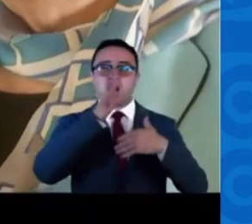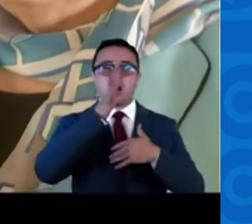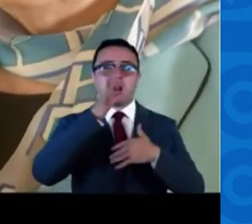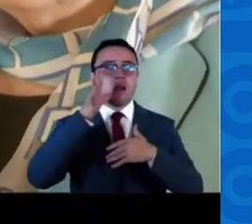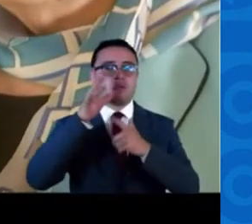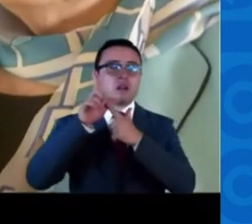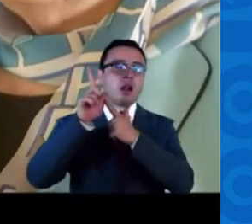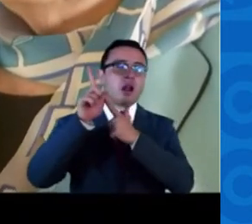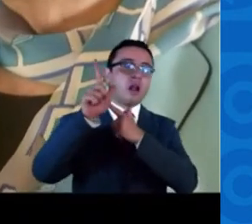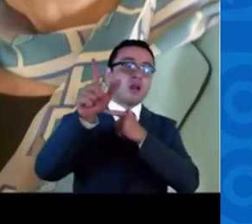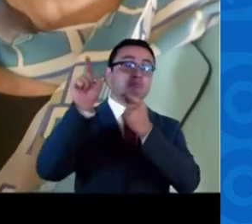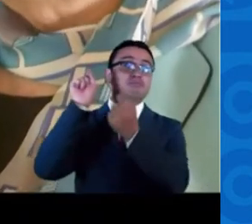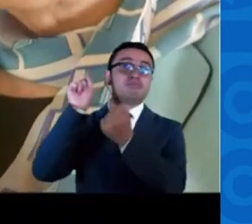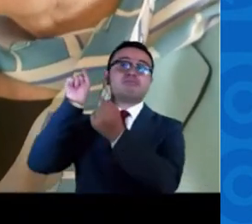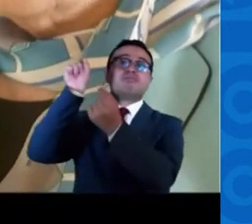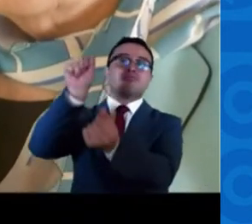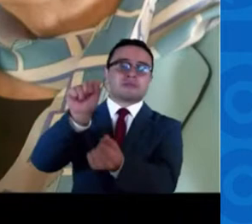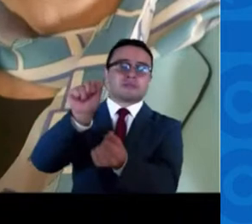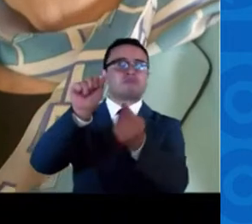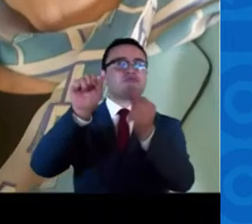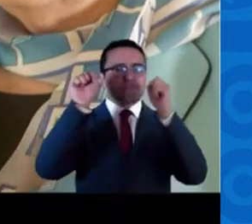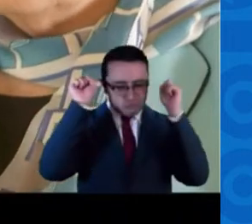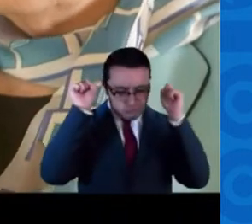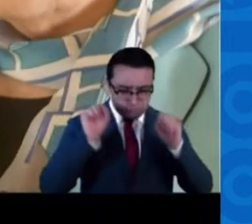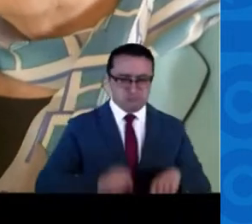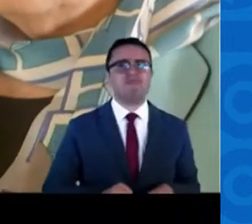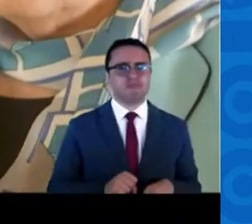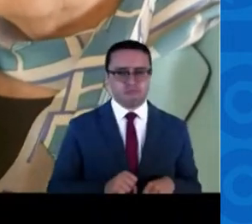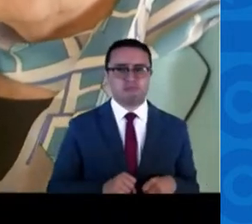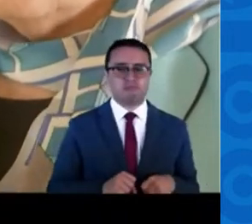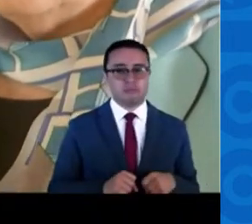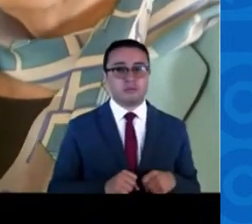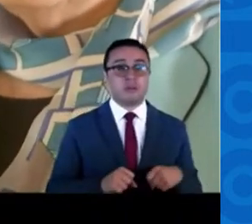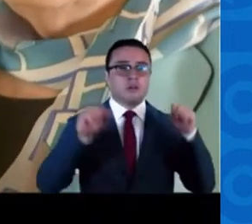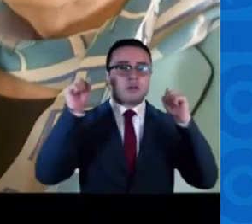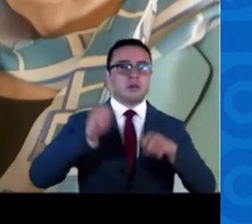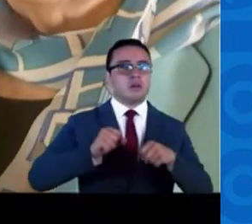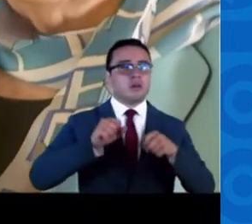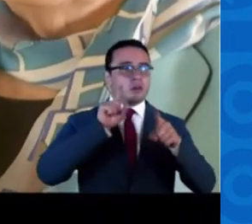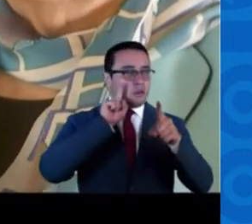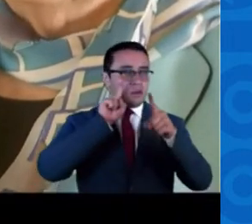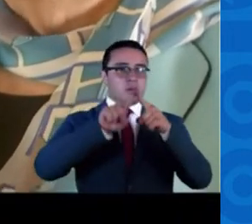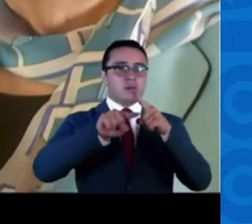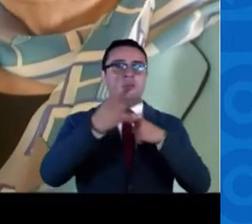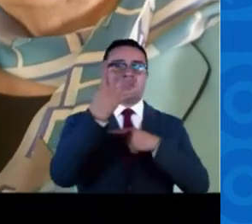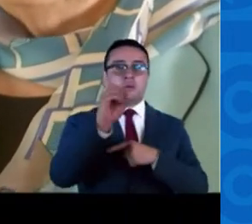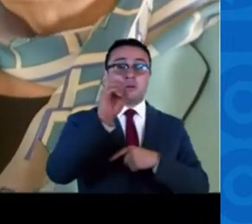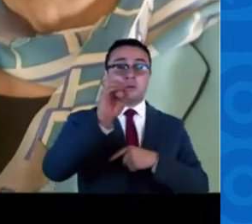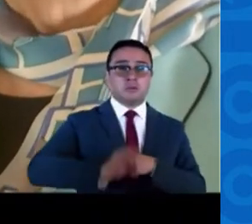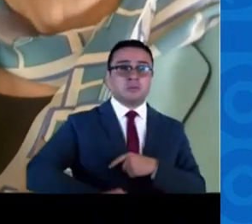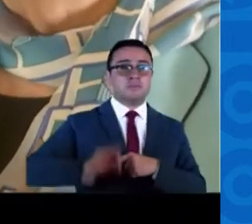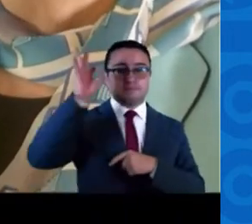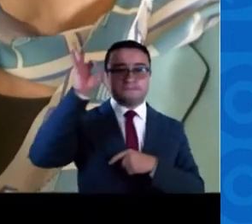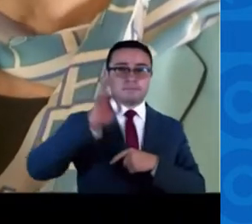that could reach the farmlands. And we believe that this is possible. It is possible